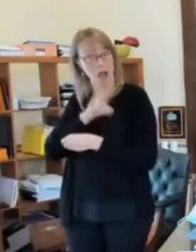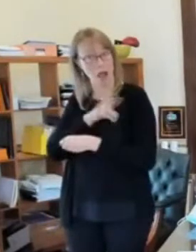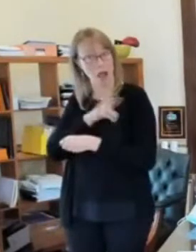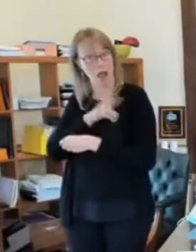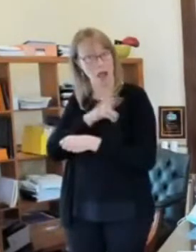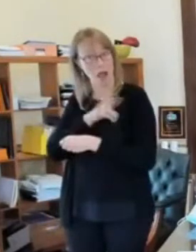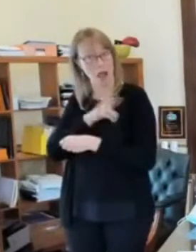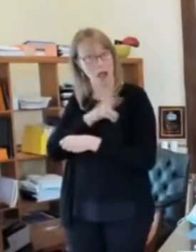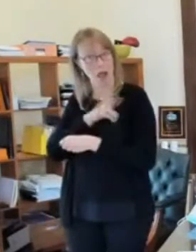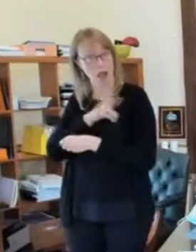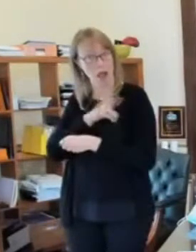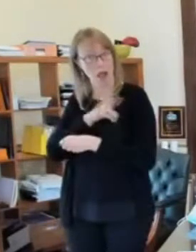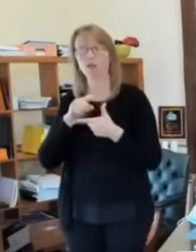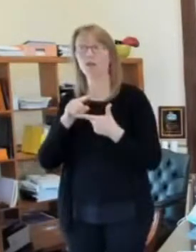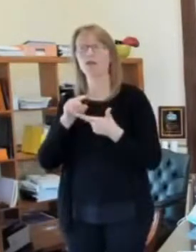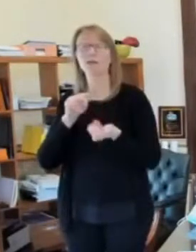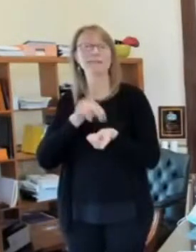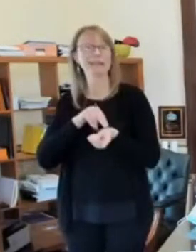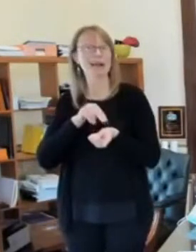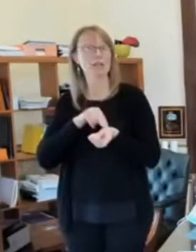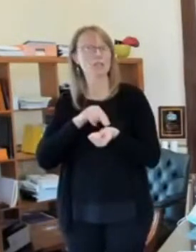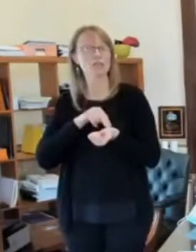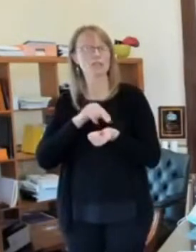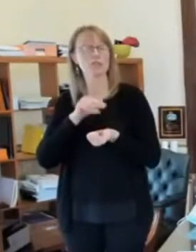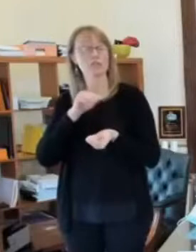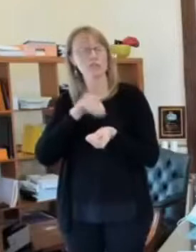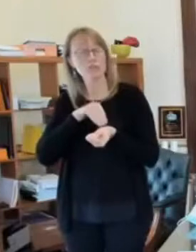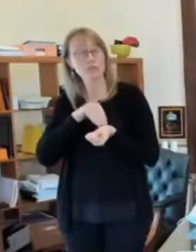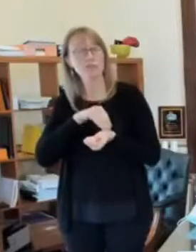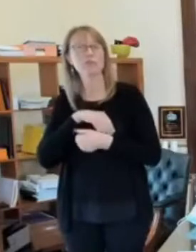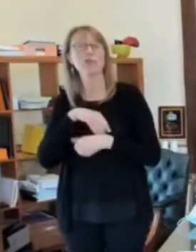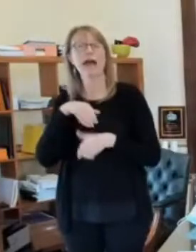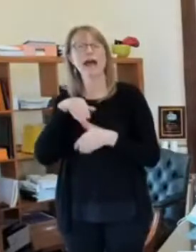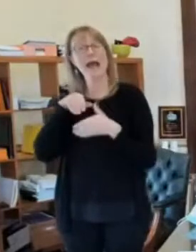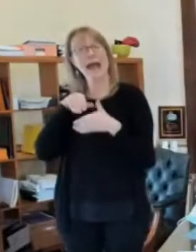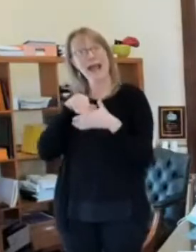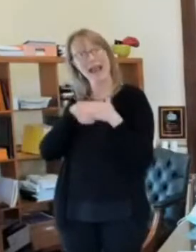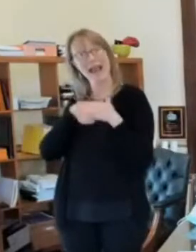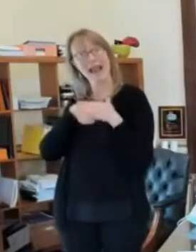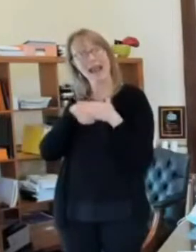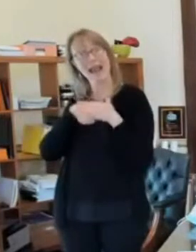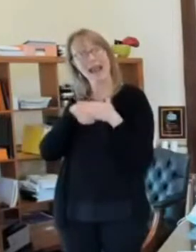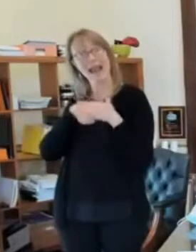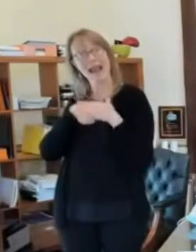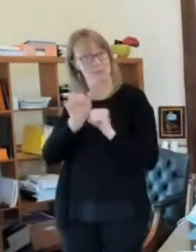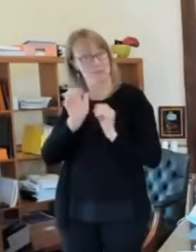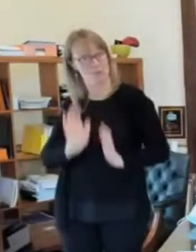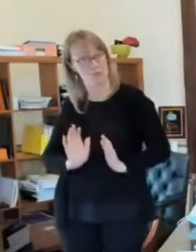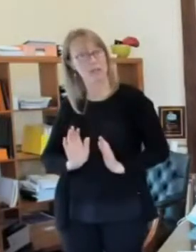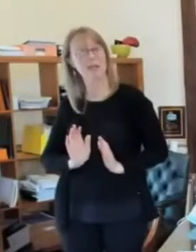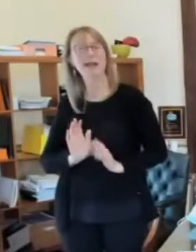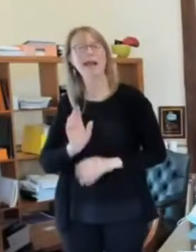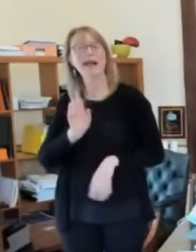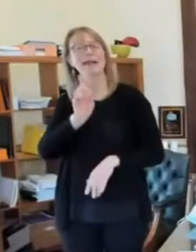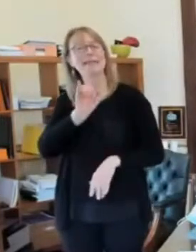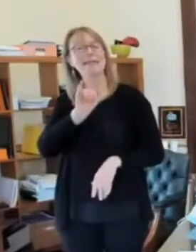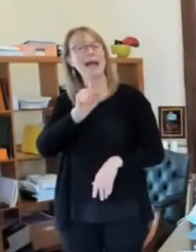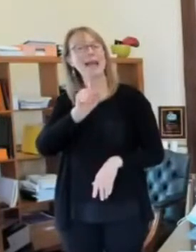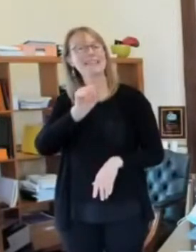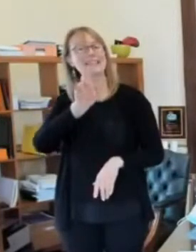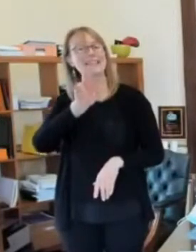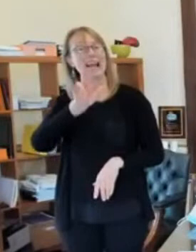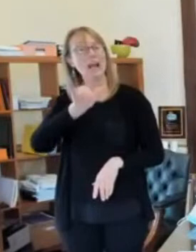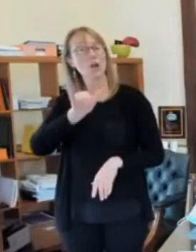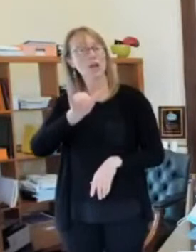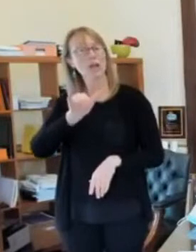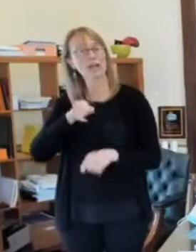working admitting. Maybe they work in dietary, but they are in contact with patients. And